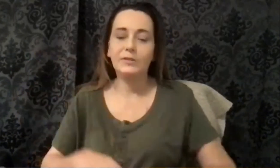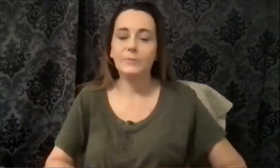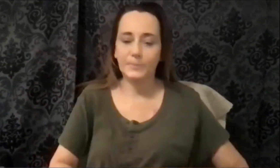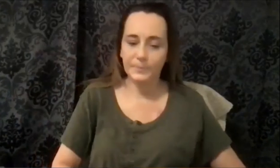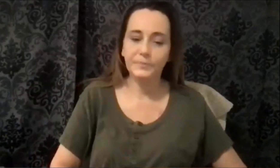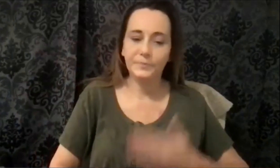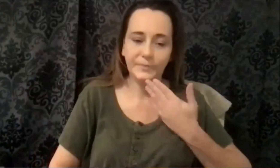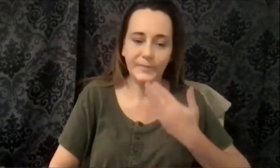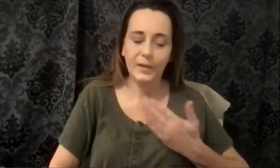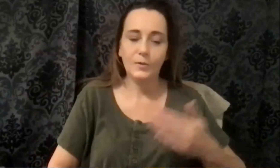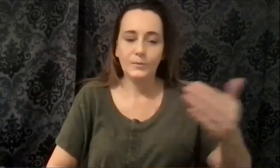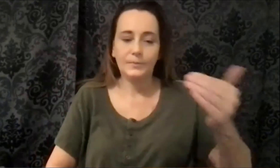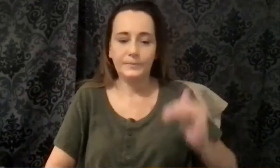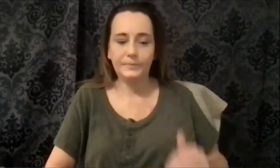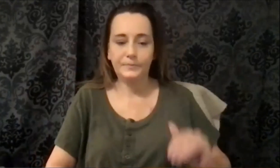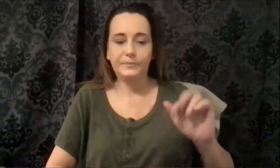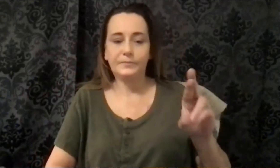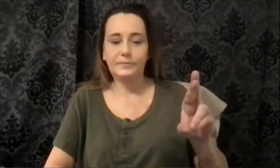Robert?